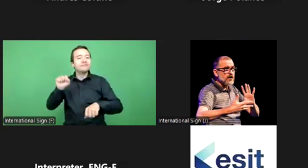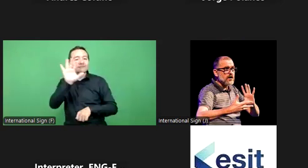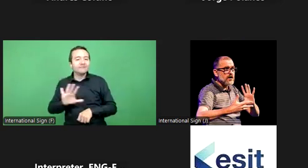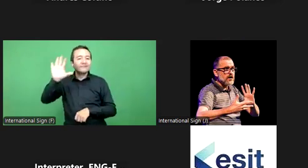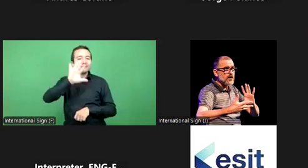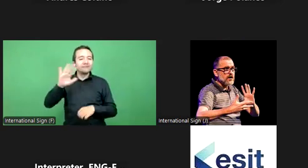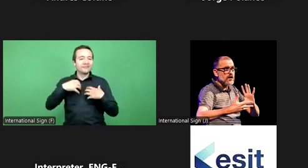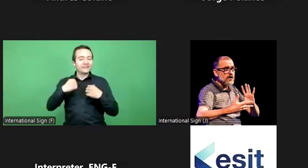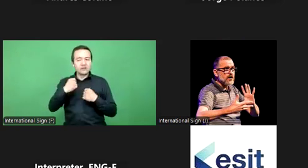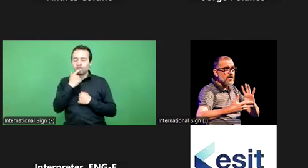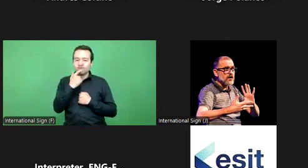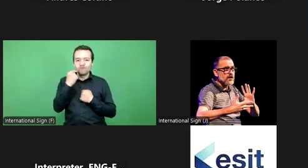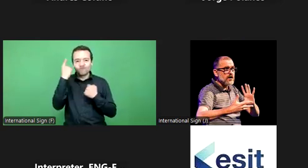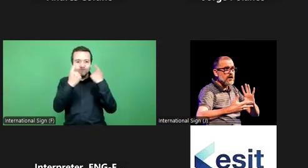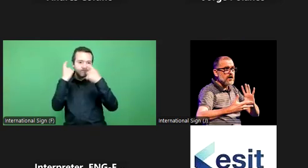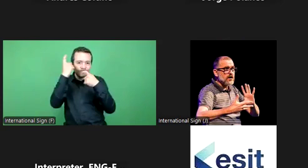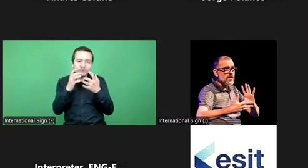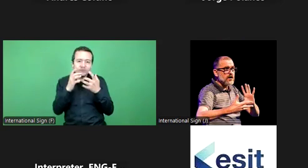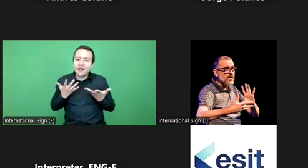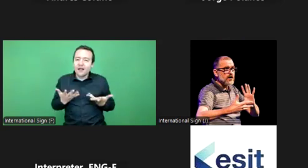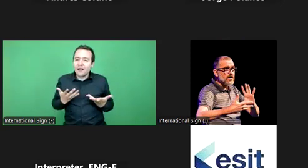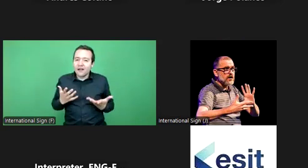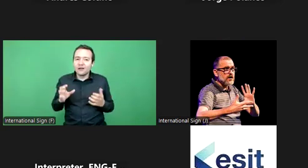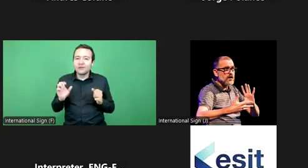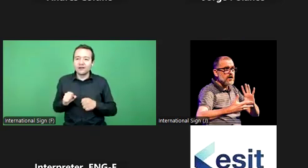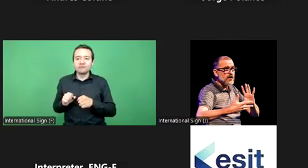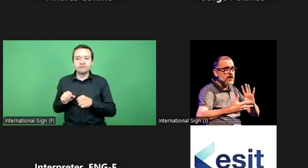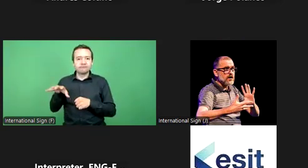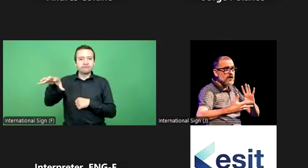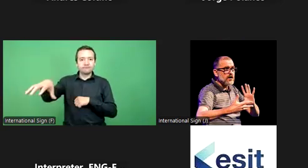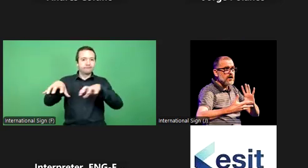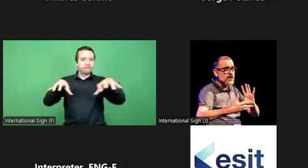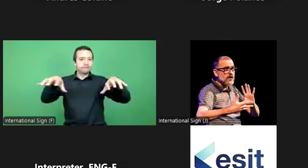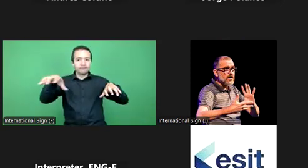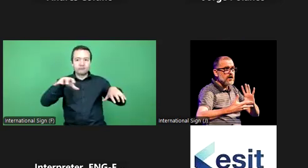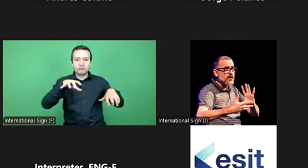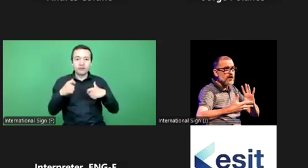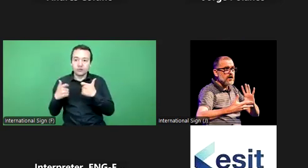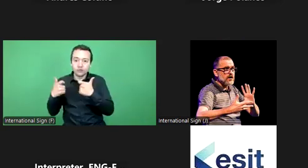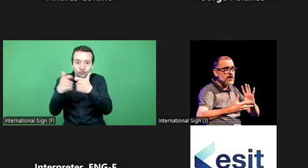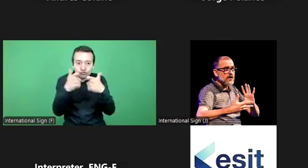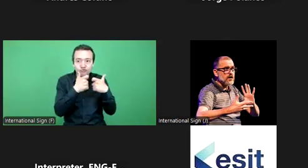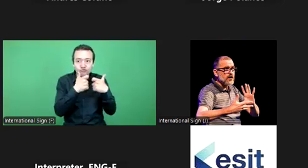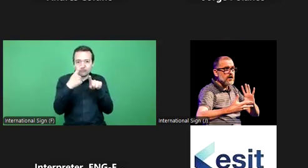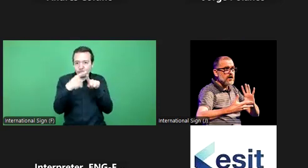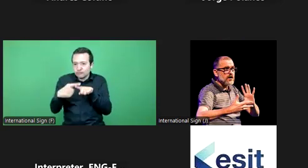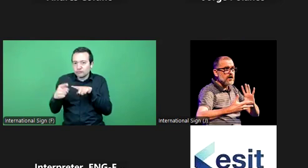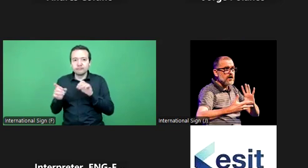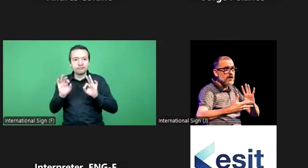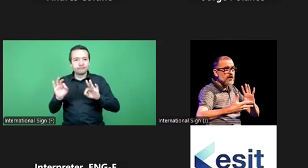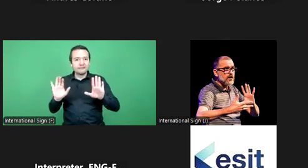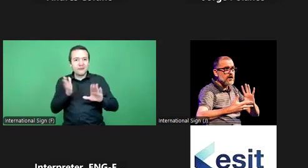relationships between these partners in order for us to be able to, implement the essential public